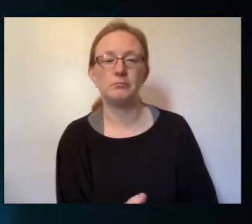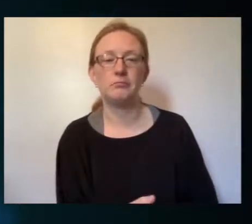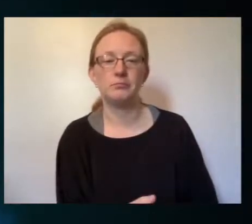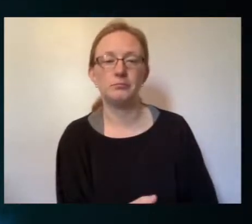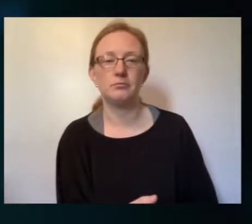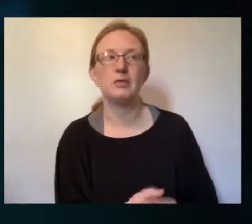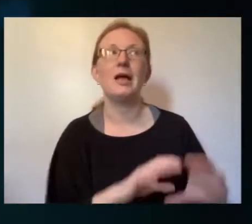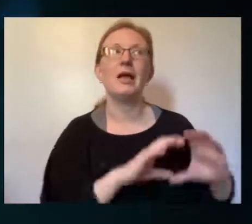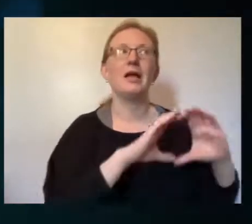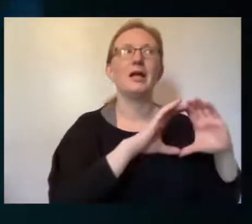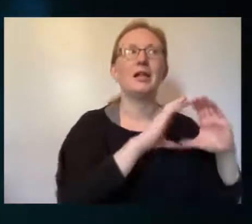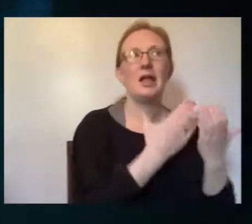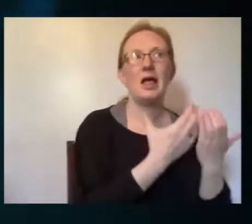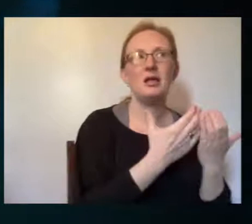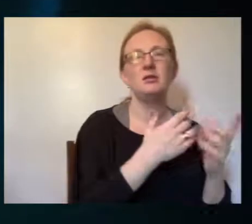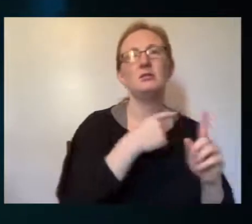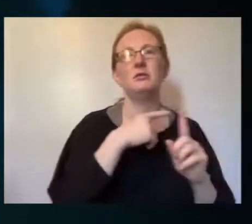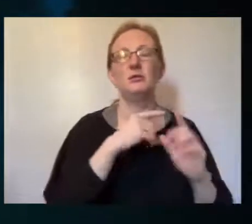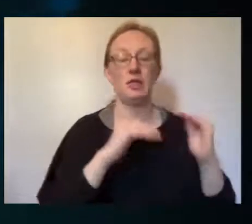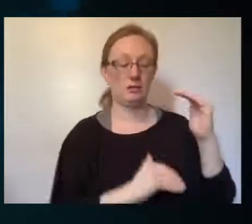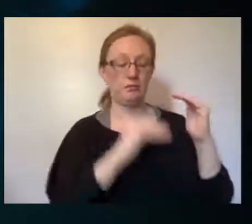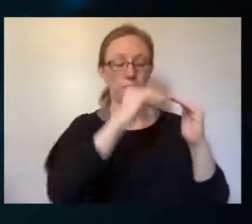issue.